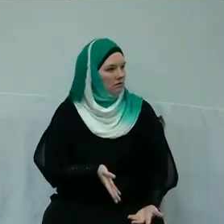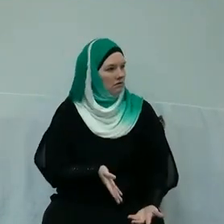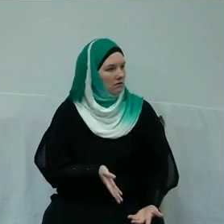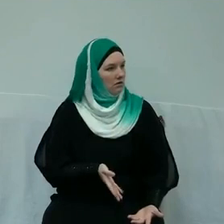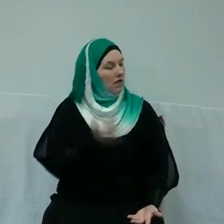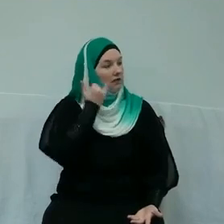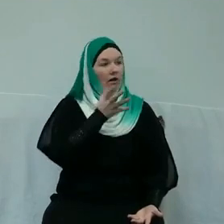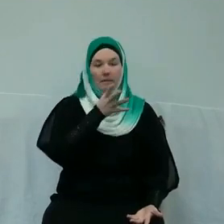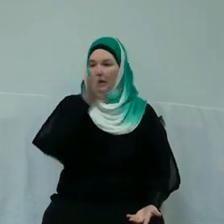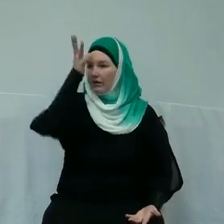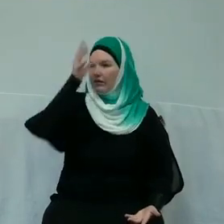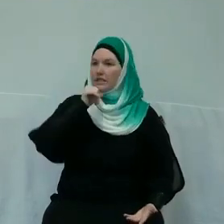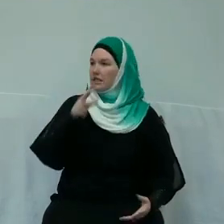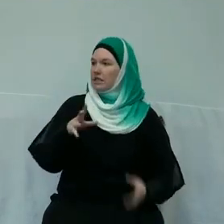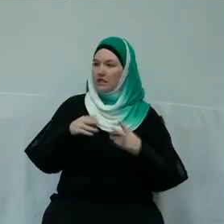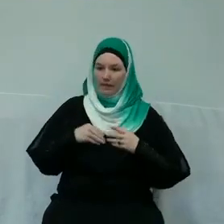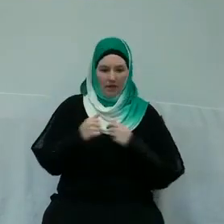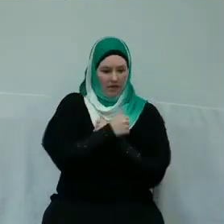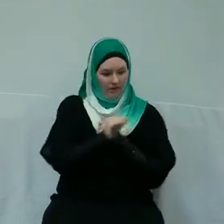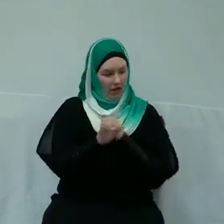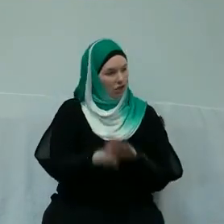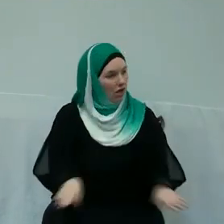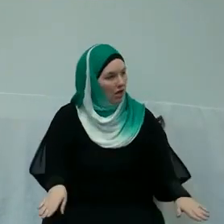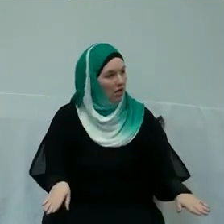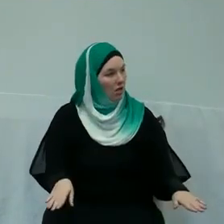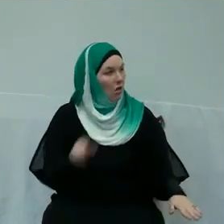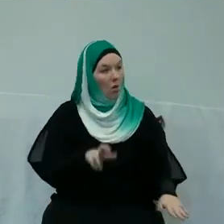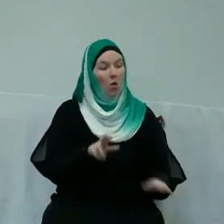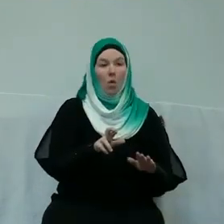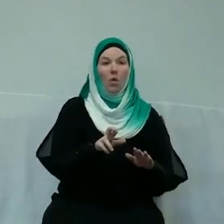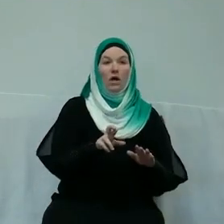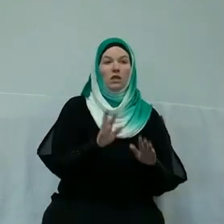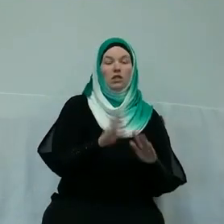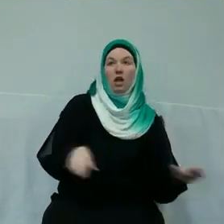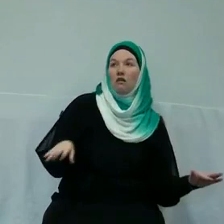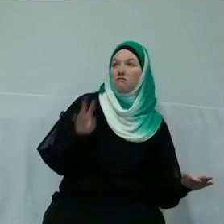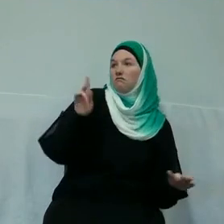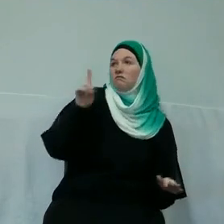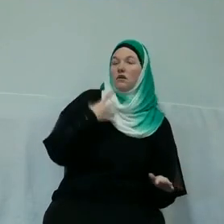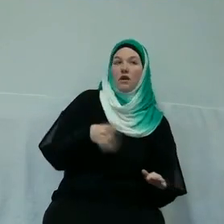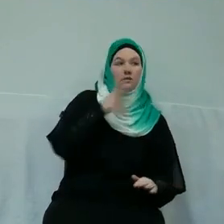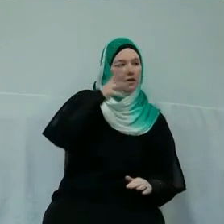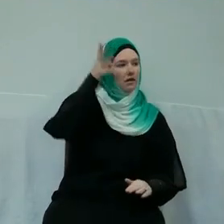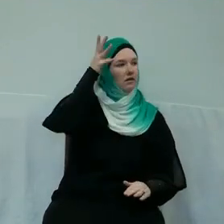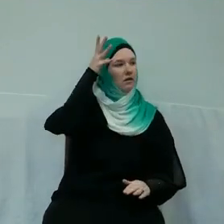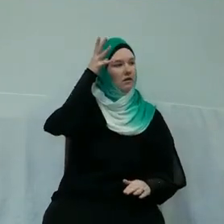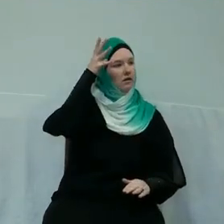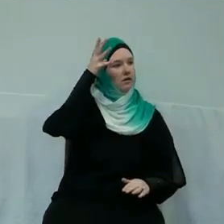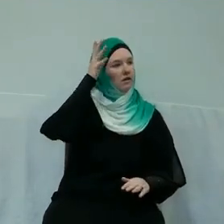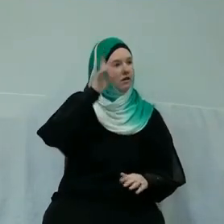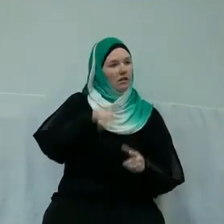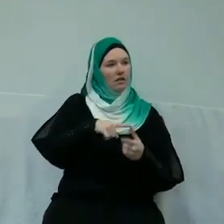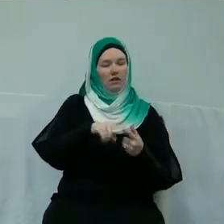a parent doesn't accept and embrace the child, and the child embraces back their parents, then there is